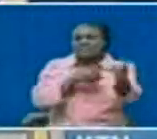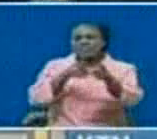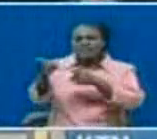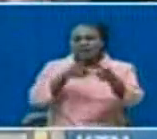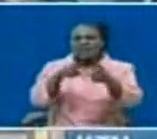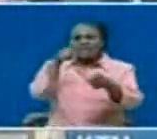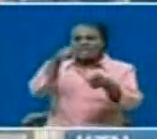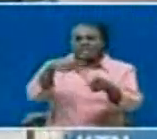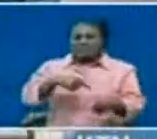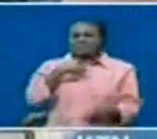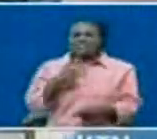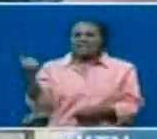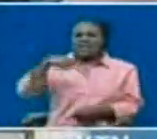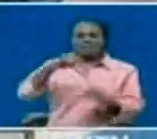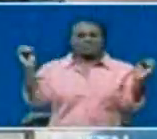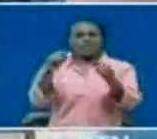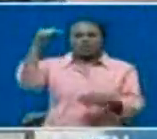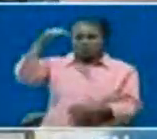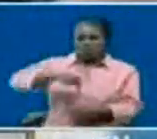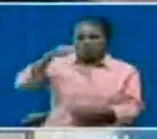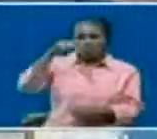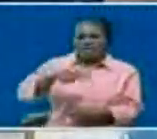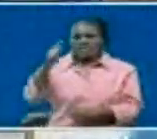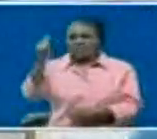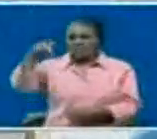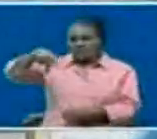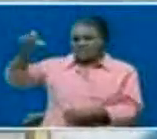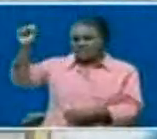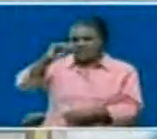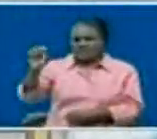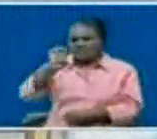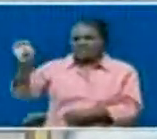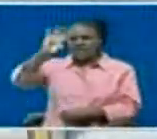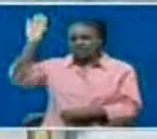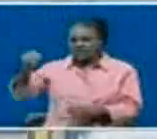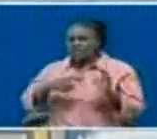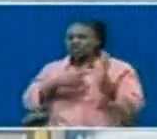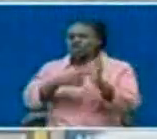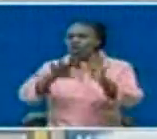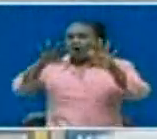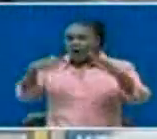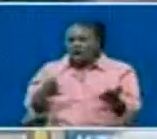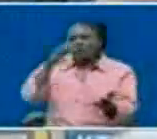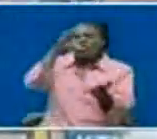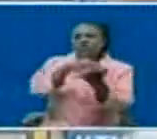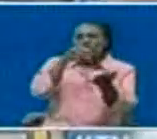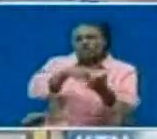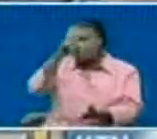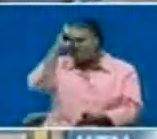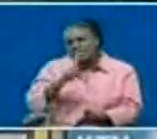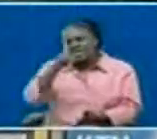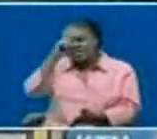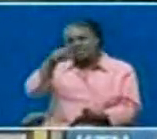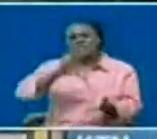numbers have nosedived. Today's results by TPS Eastern Africa give a glimpse of just how gloomy the situation in the industry